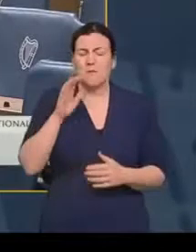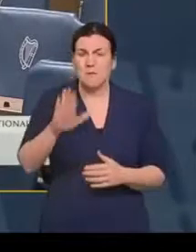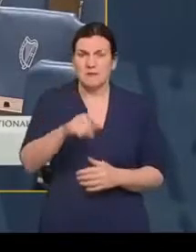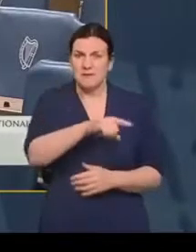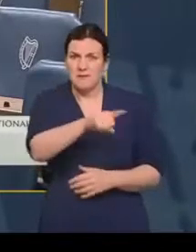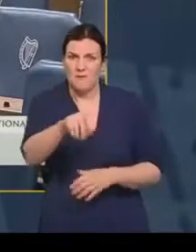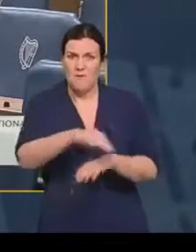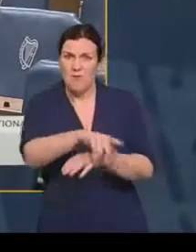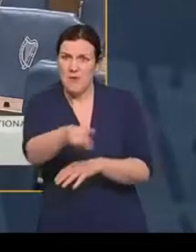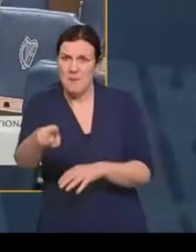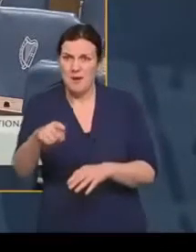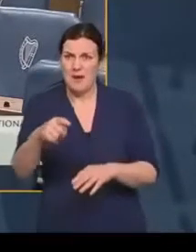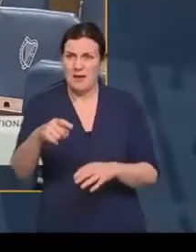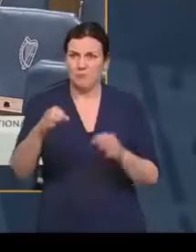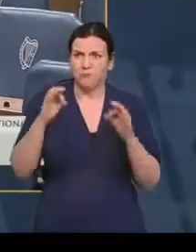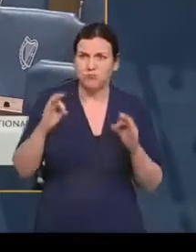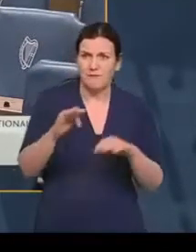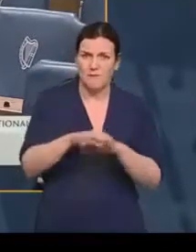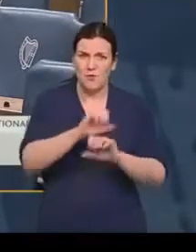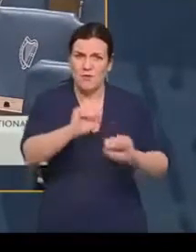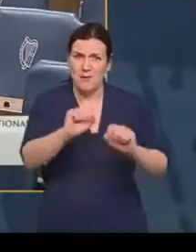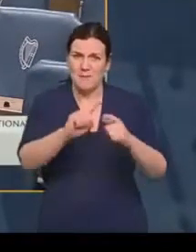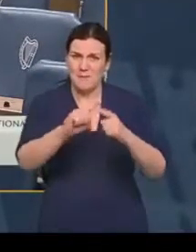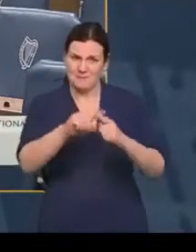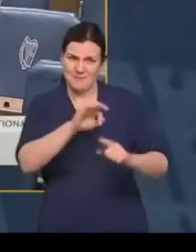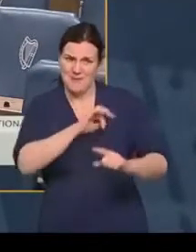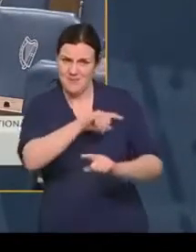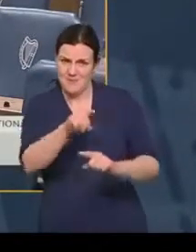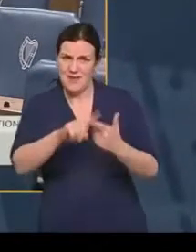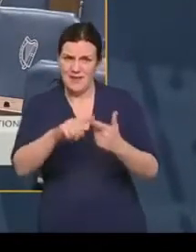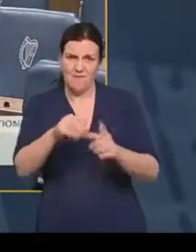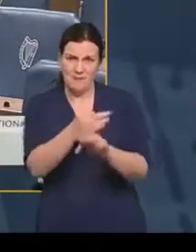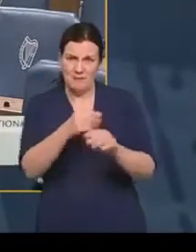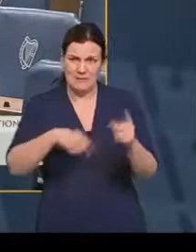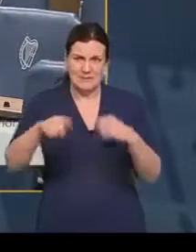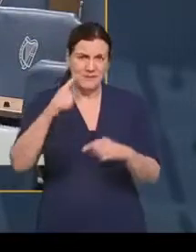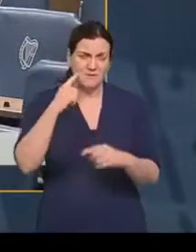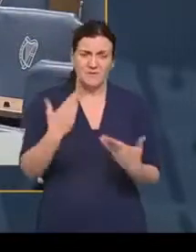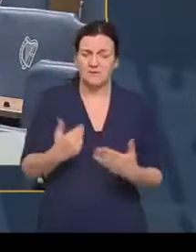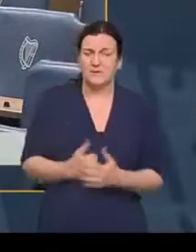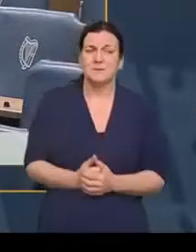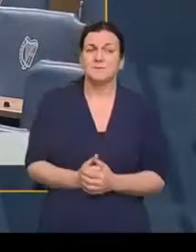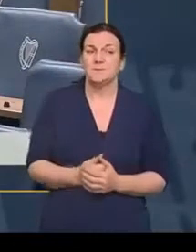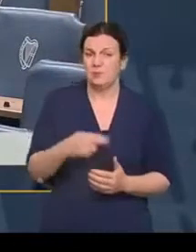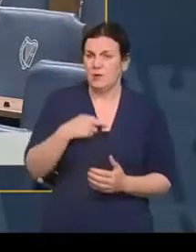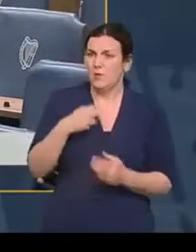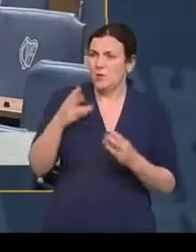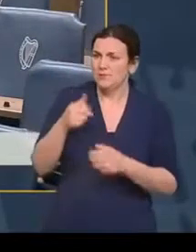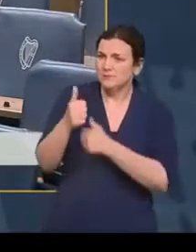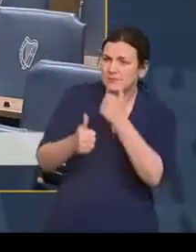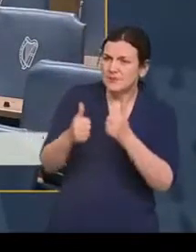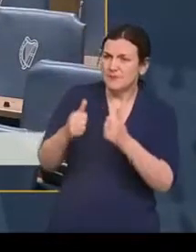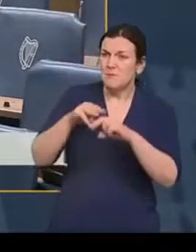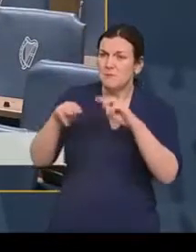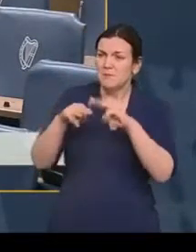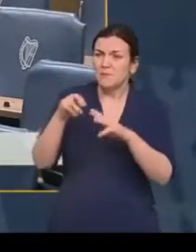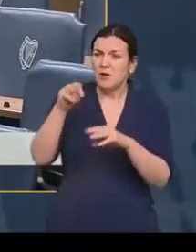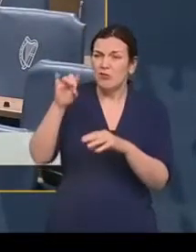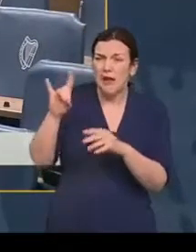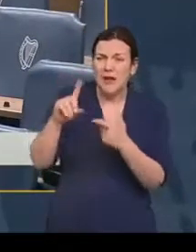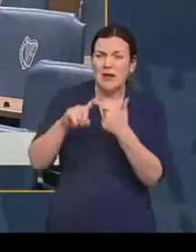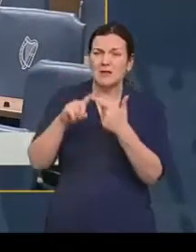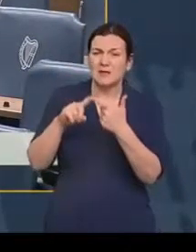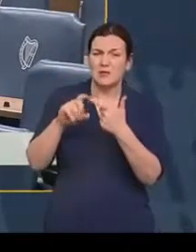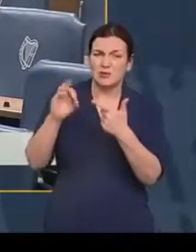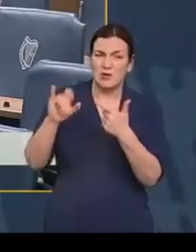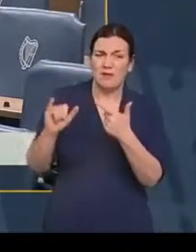must be an incredible day for both themselves and their family. I want to commend Minister Finian McGrath, his officials Deg Lawn and Jerry Maguire,